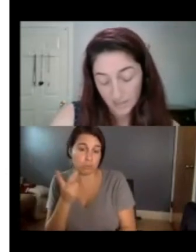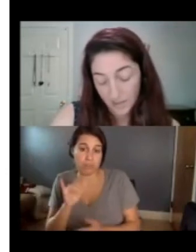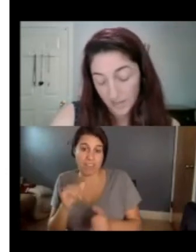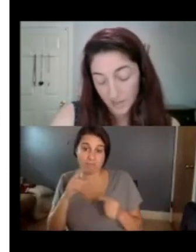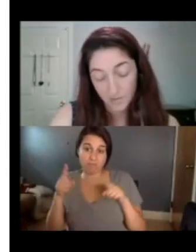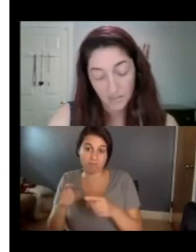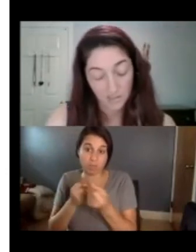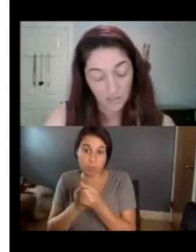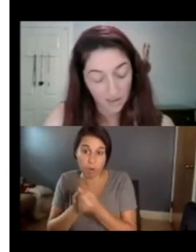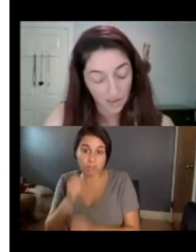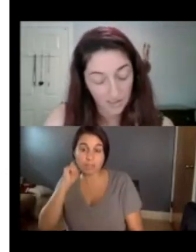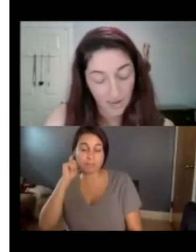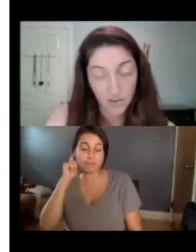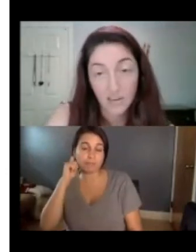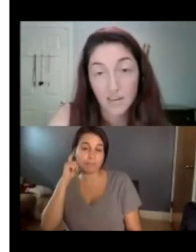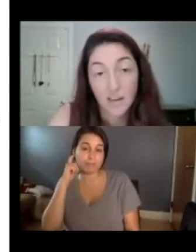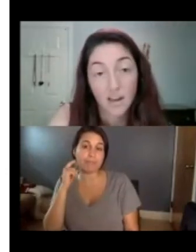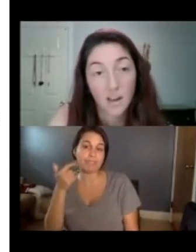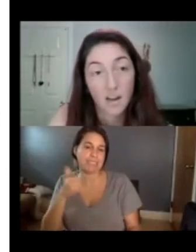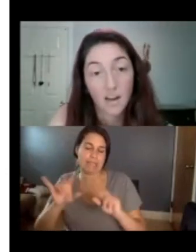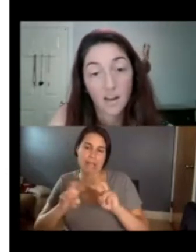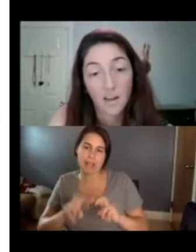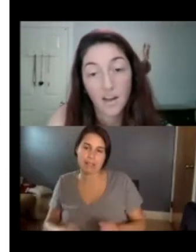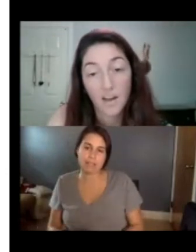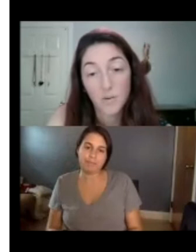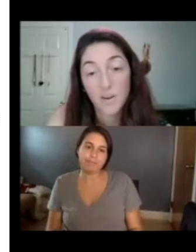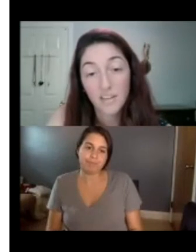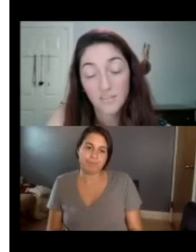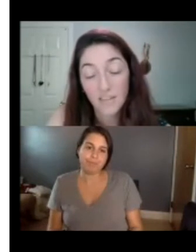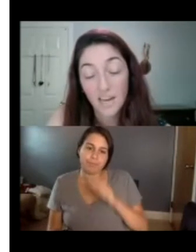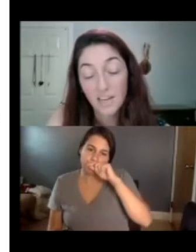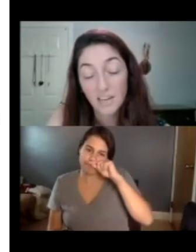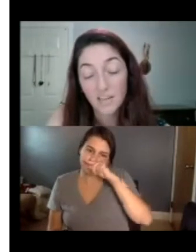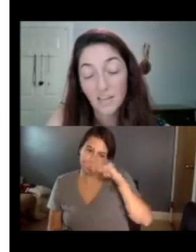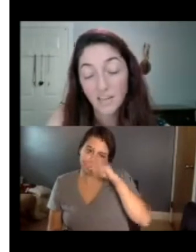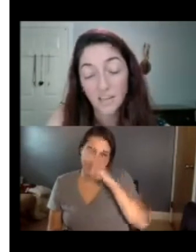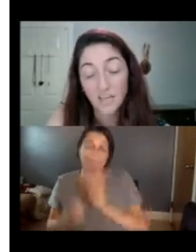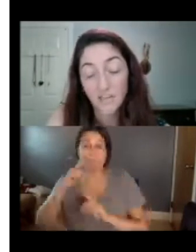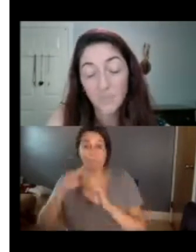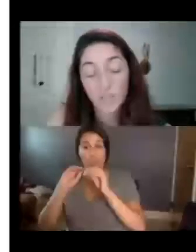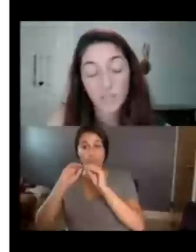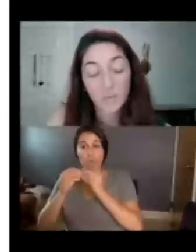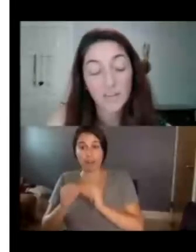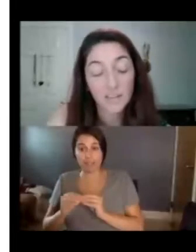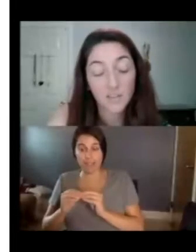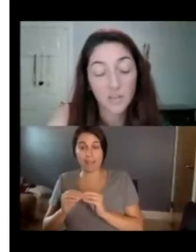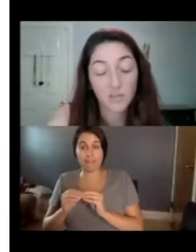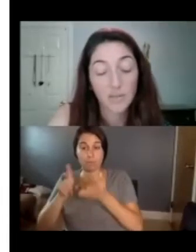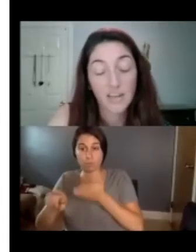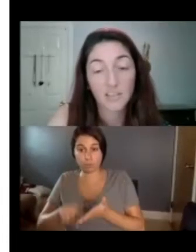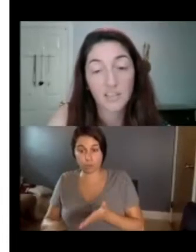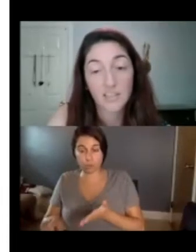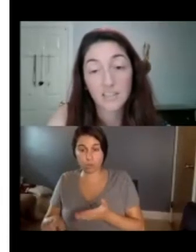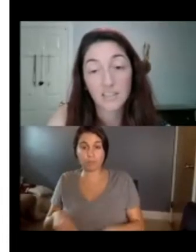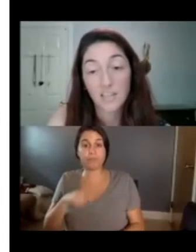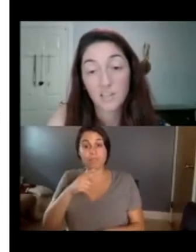But that's something we're still analyzing now. On the quantitative side, participating in these